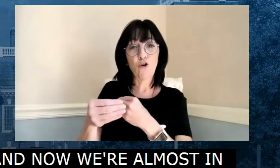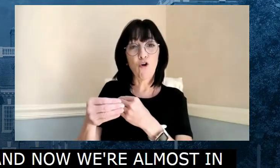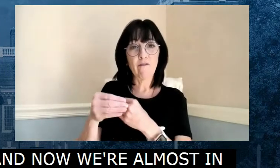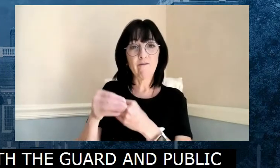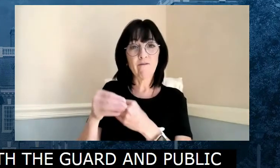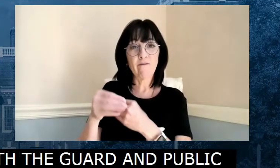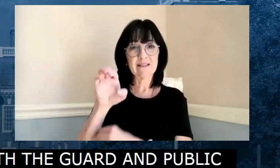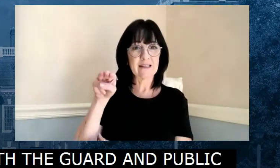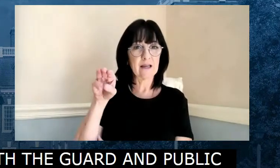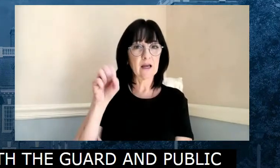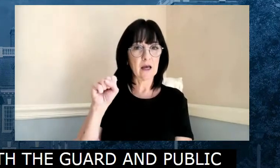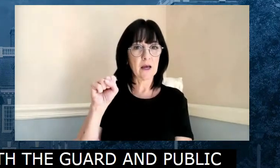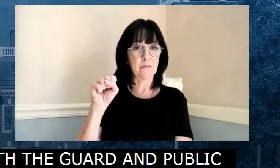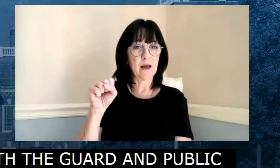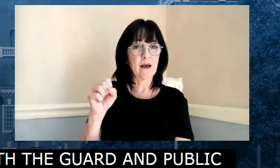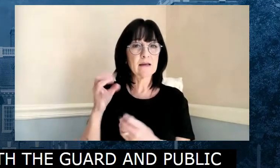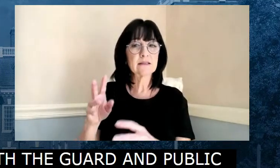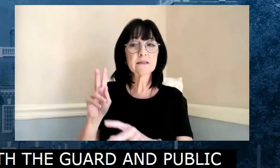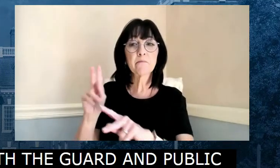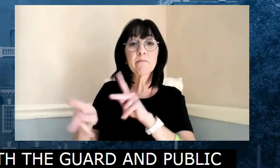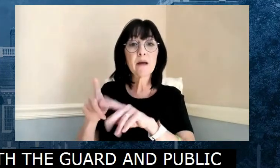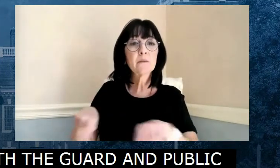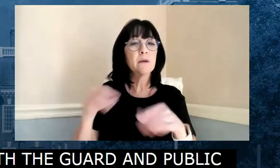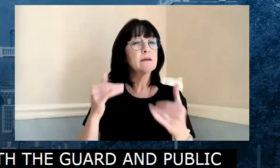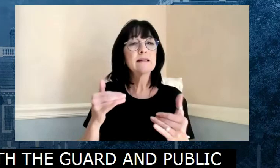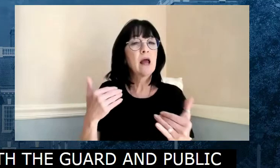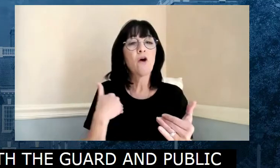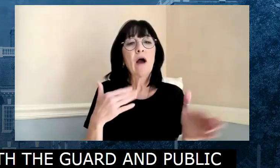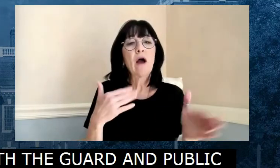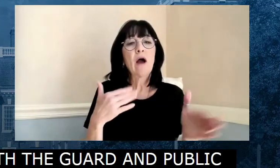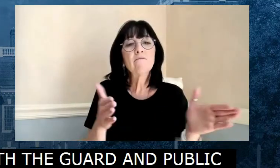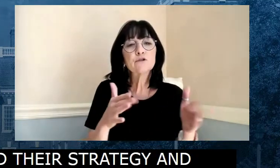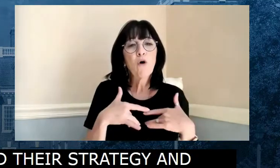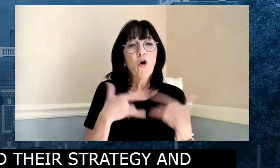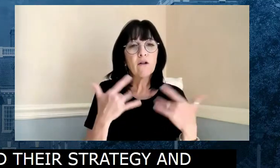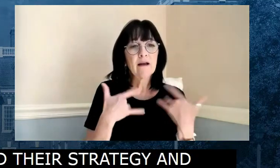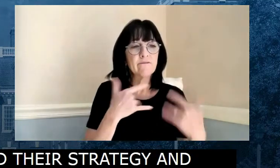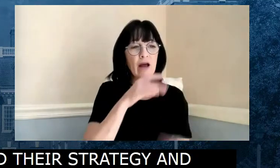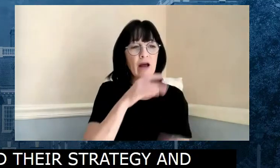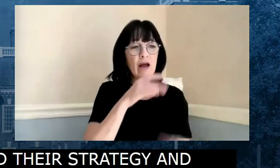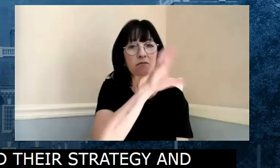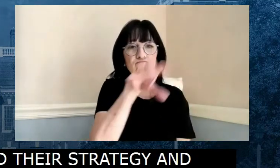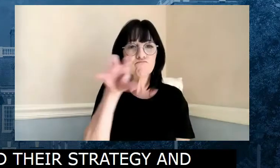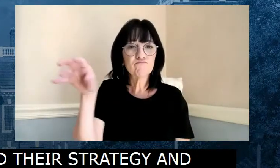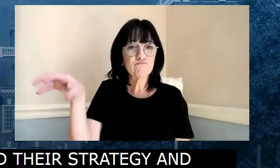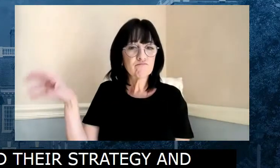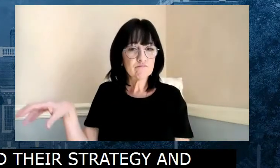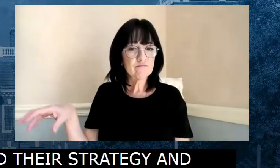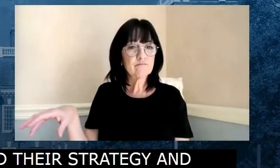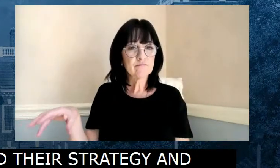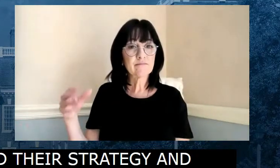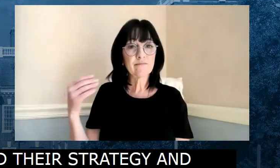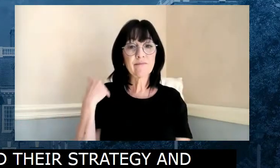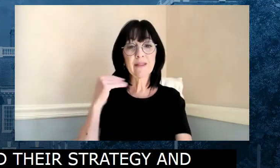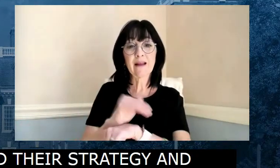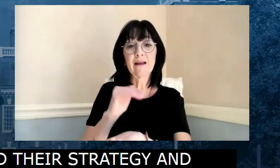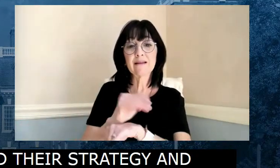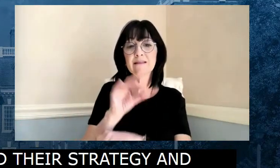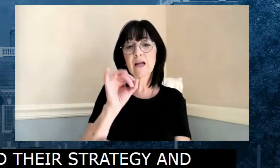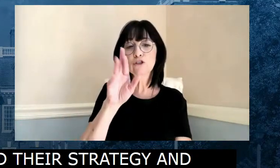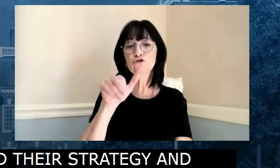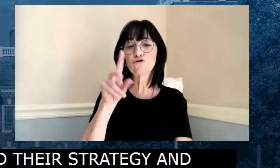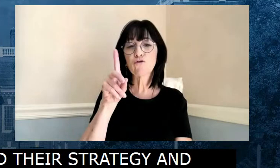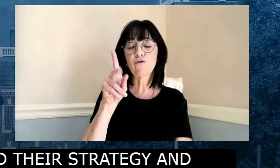their strategy. And we're doing smaller events that we talked about the last few weeks. Yesterday, last night they were at Frankfurt Volunteer Fire